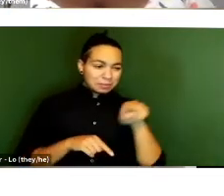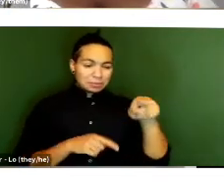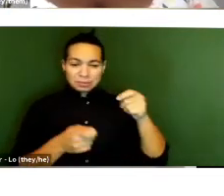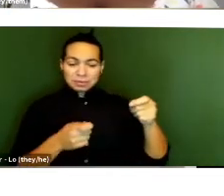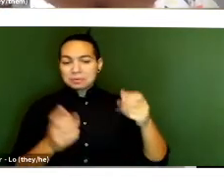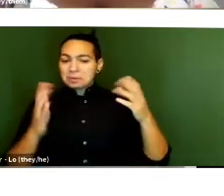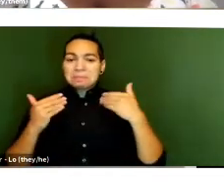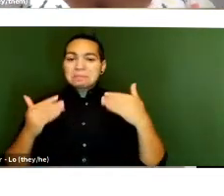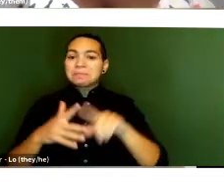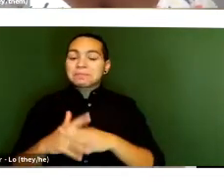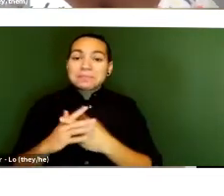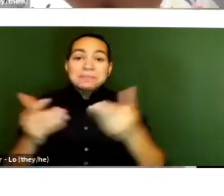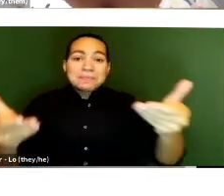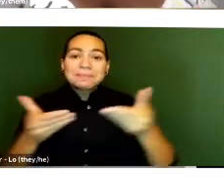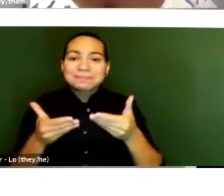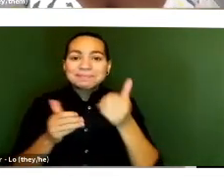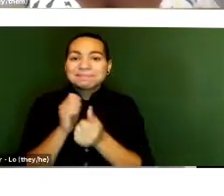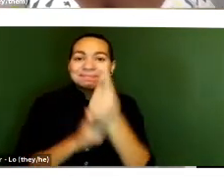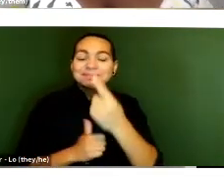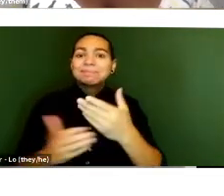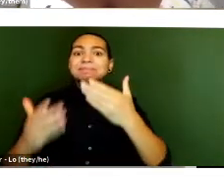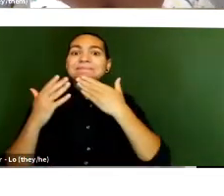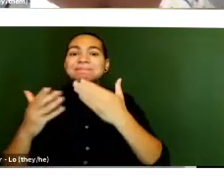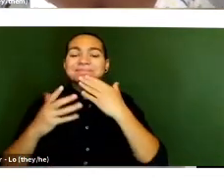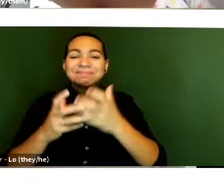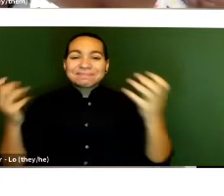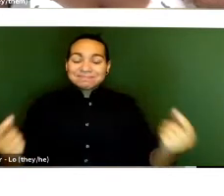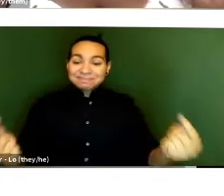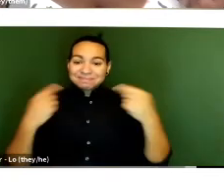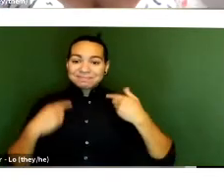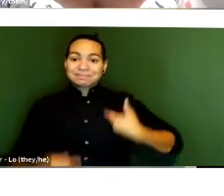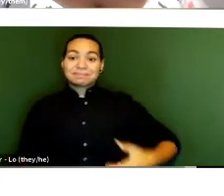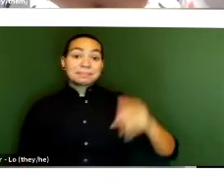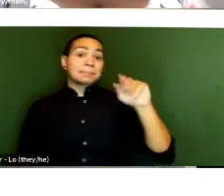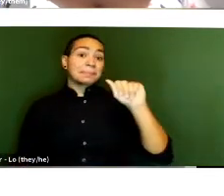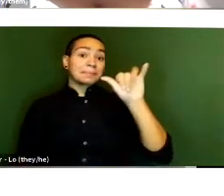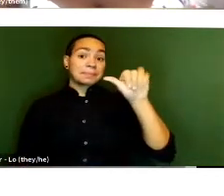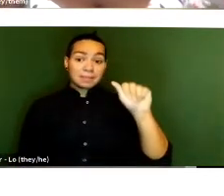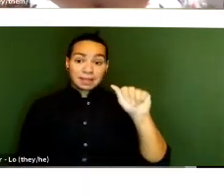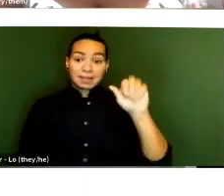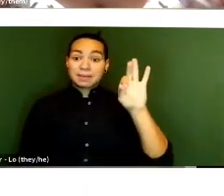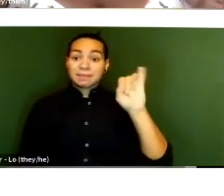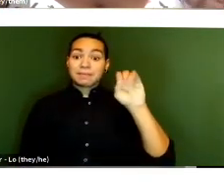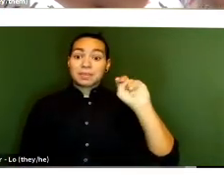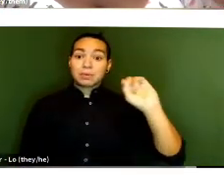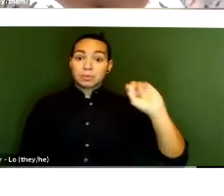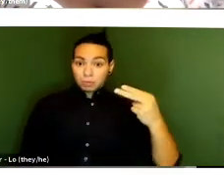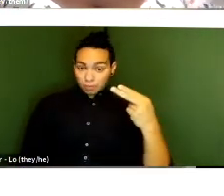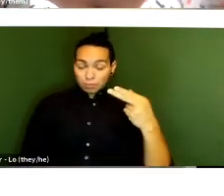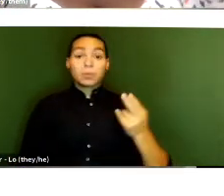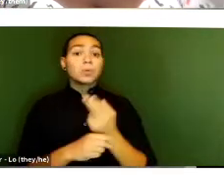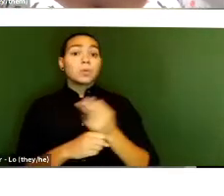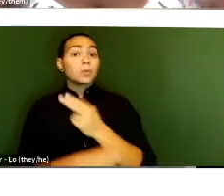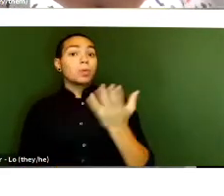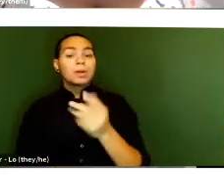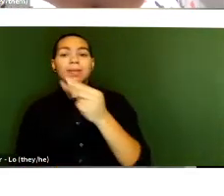Welcome, everyone. Thank you so much for coming. My name is Maya Finoh. I use they, them pronouns. I am a